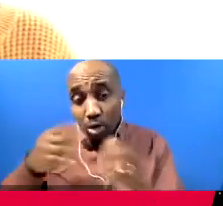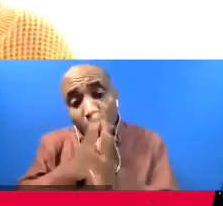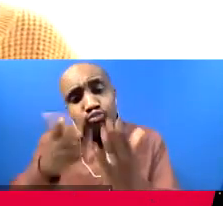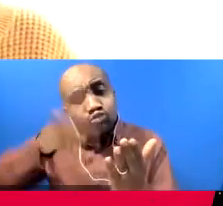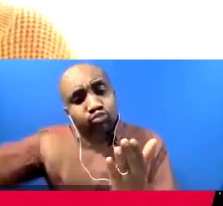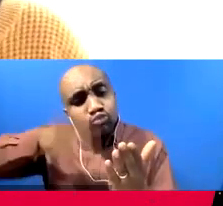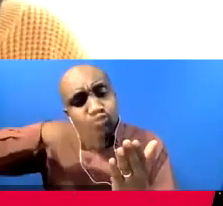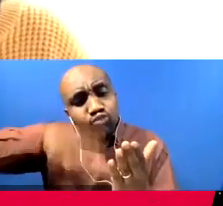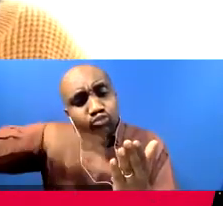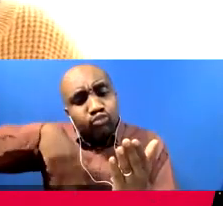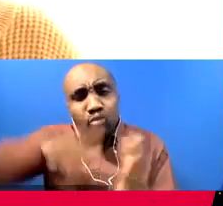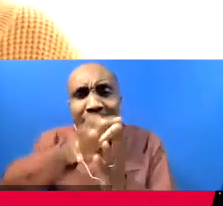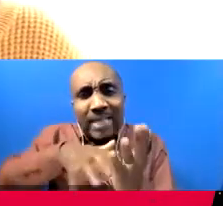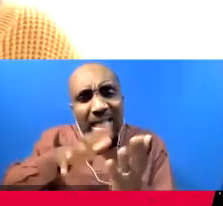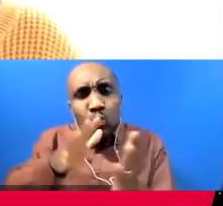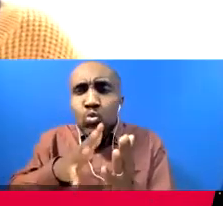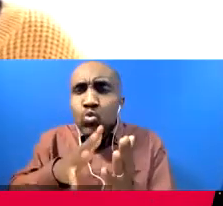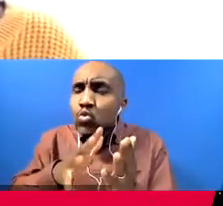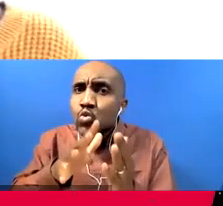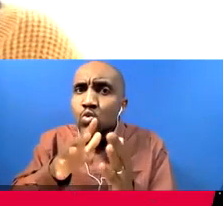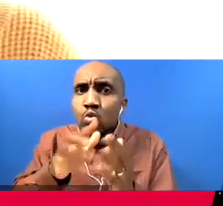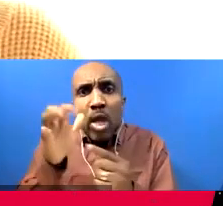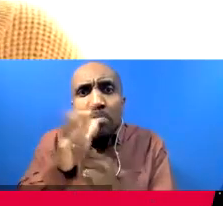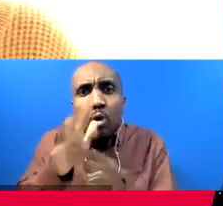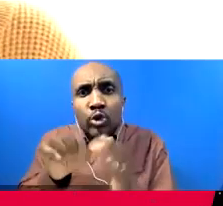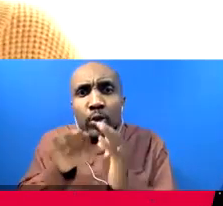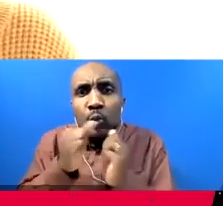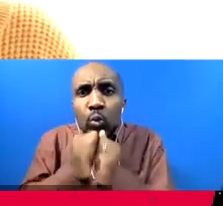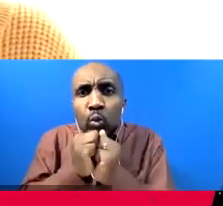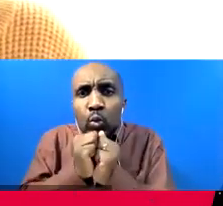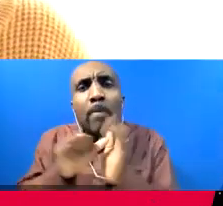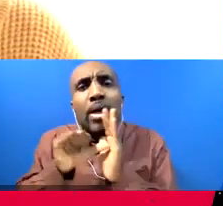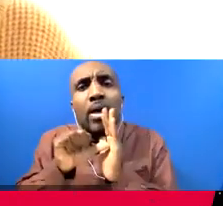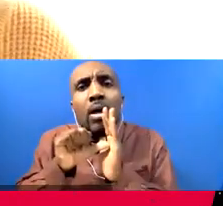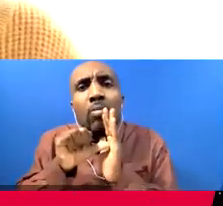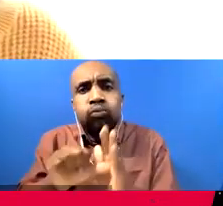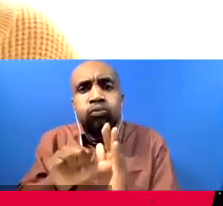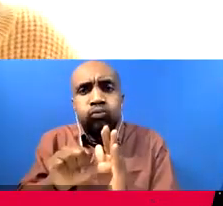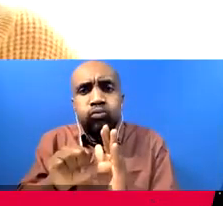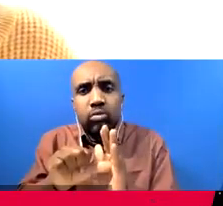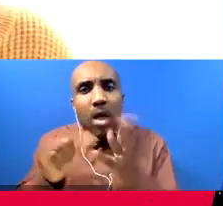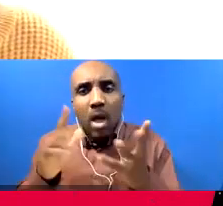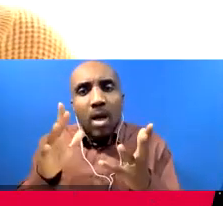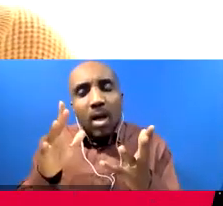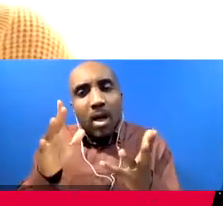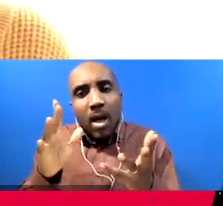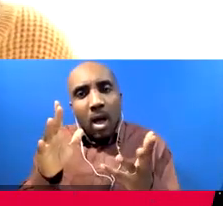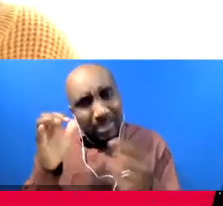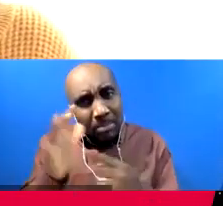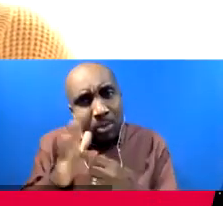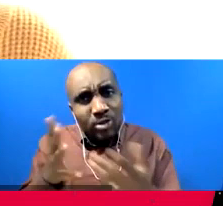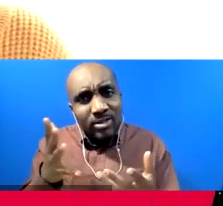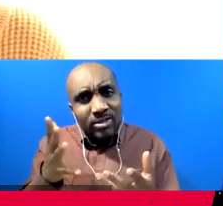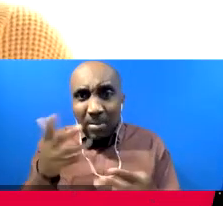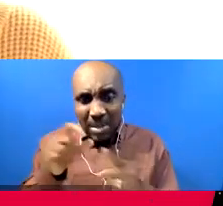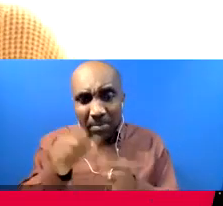at all. There's like, I struggle reading so many like different texts that are so important. And I'm not saying that I'm like, you know, the